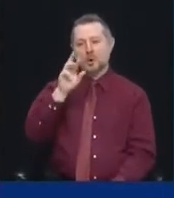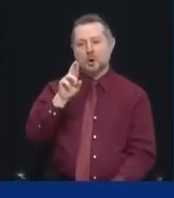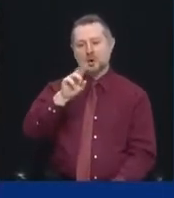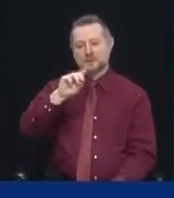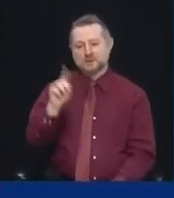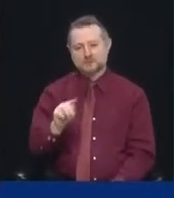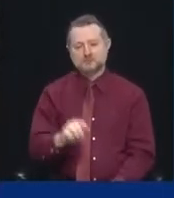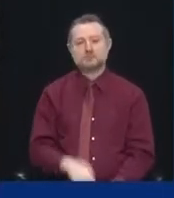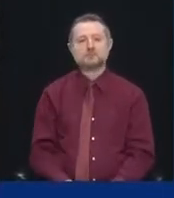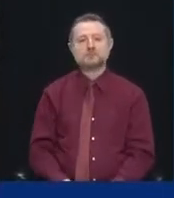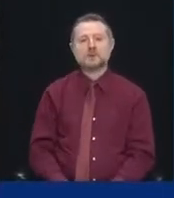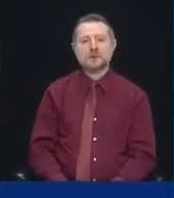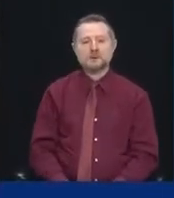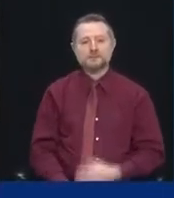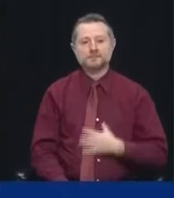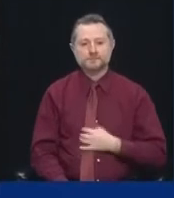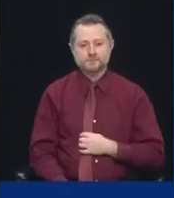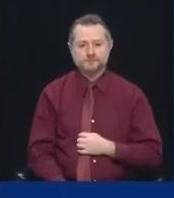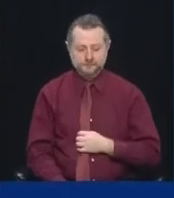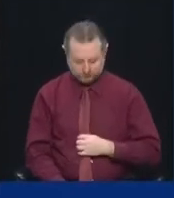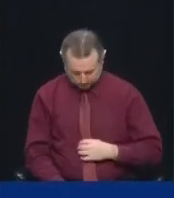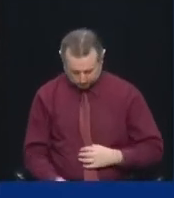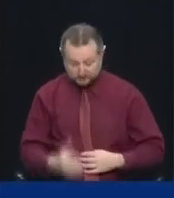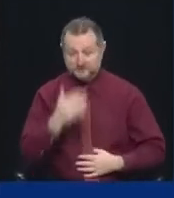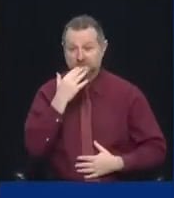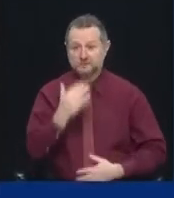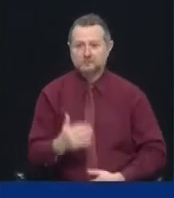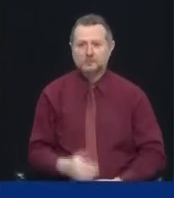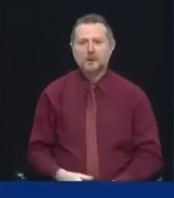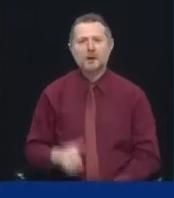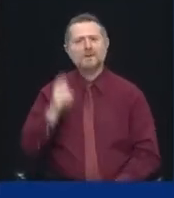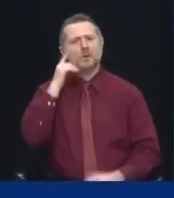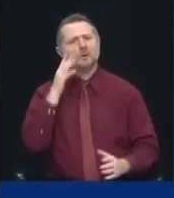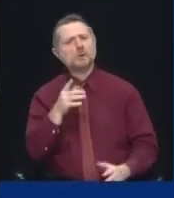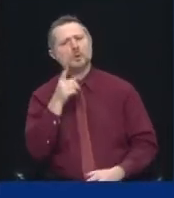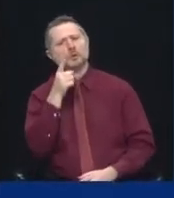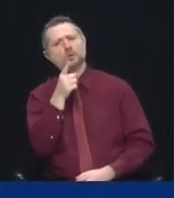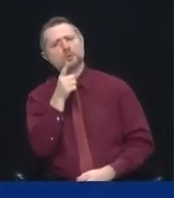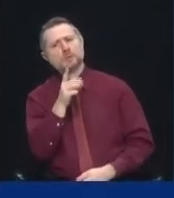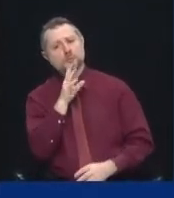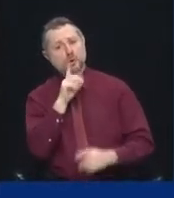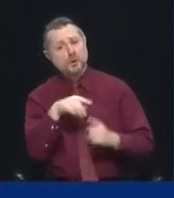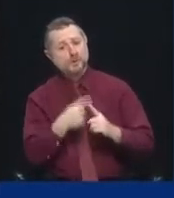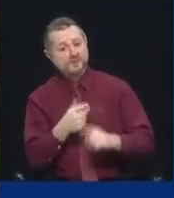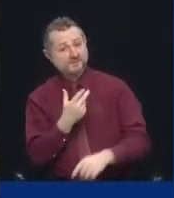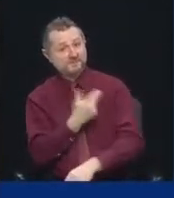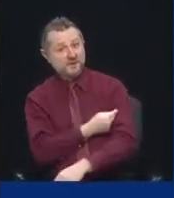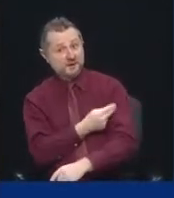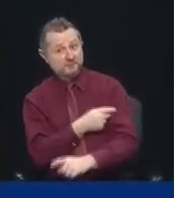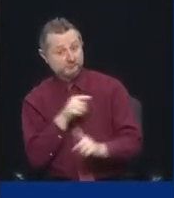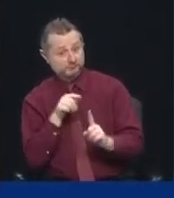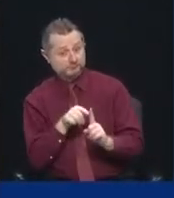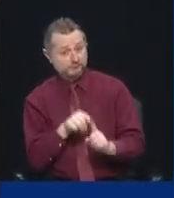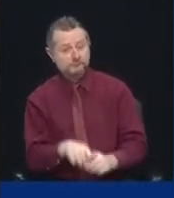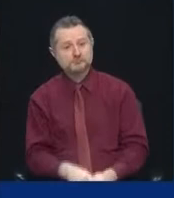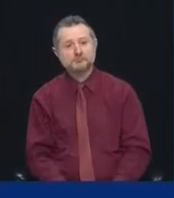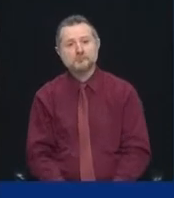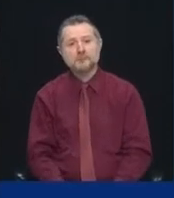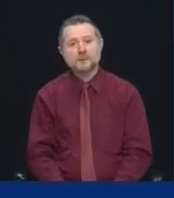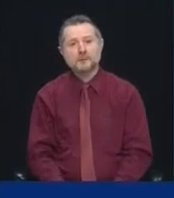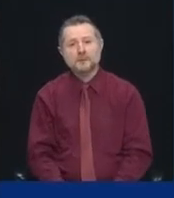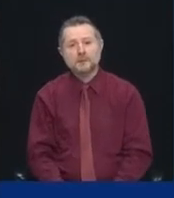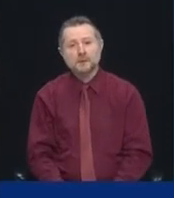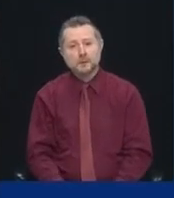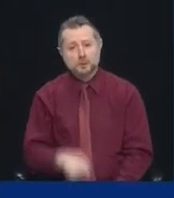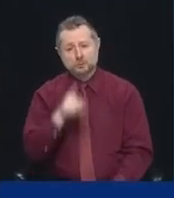microphone. Thank you. Appreciate the opportunity. Governor, in regards to vaccinations, I would like you to talk about carrots